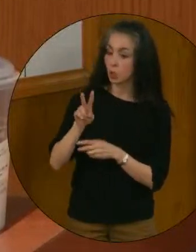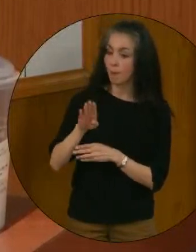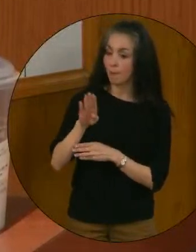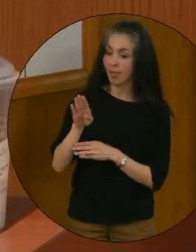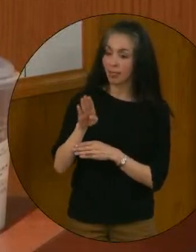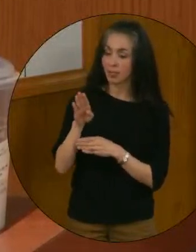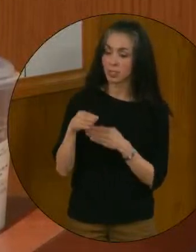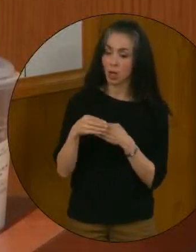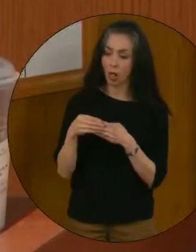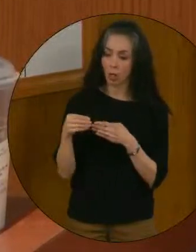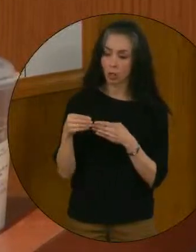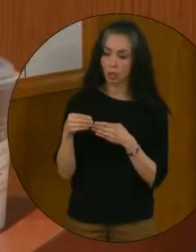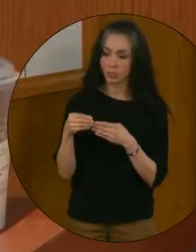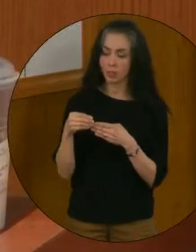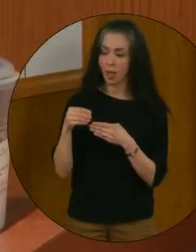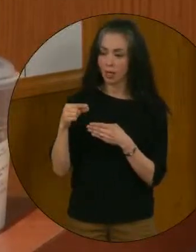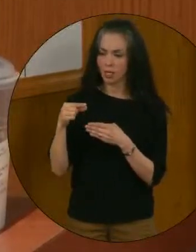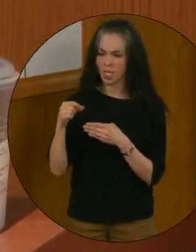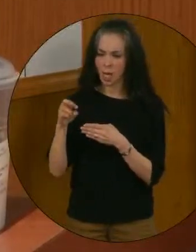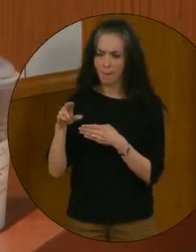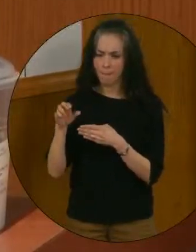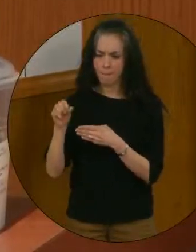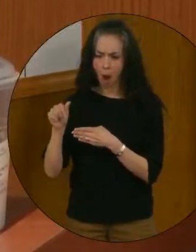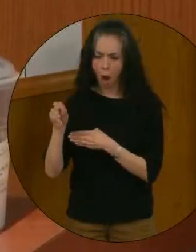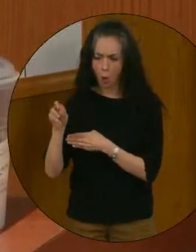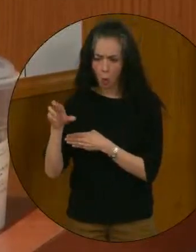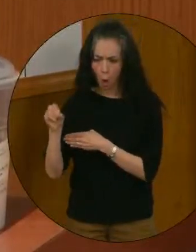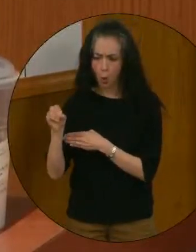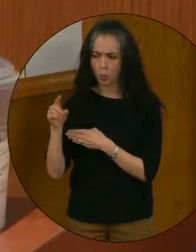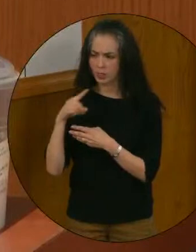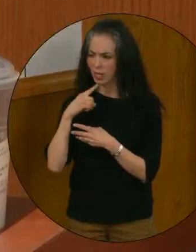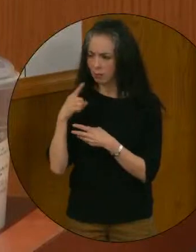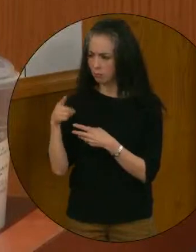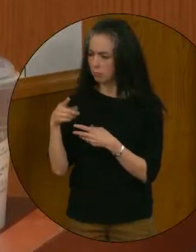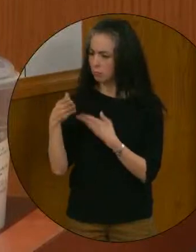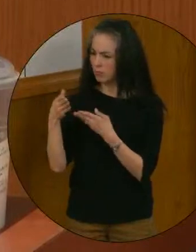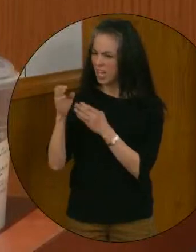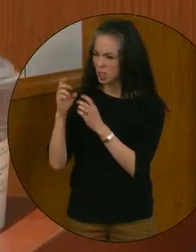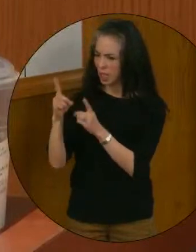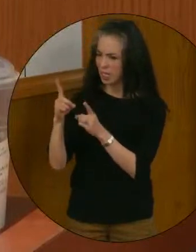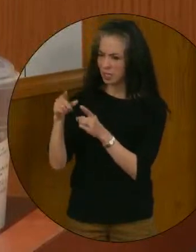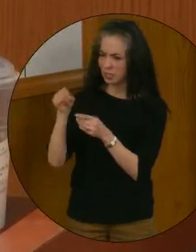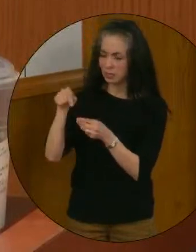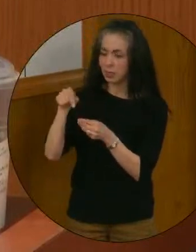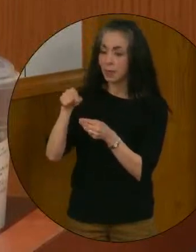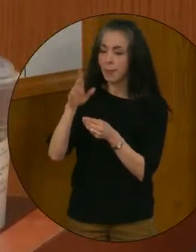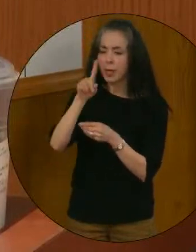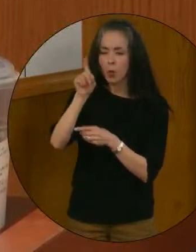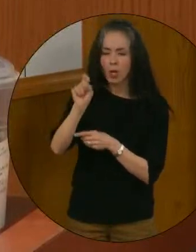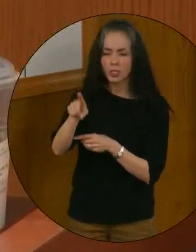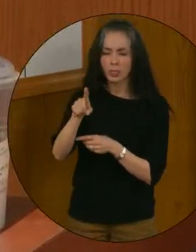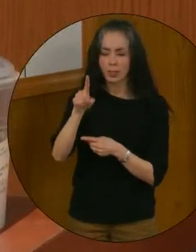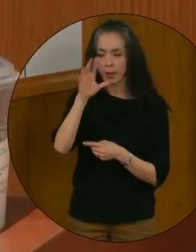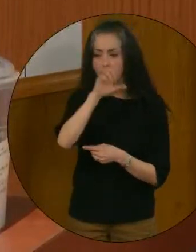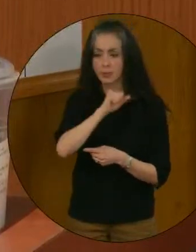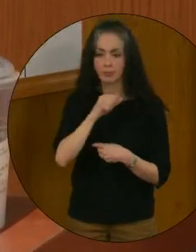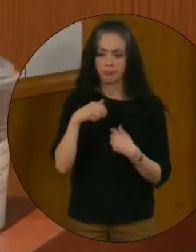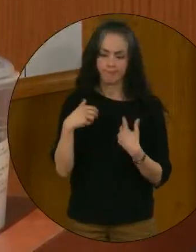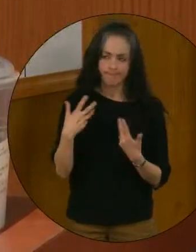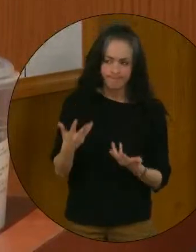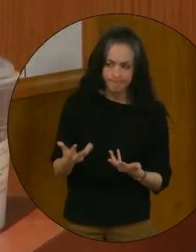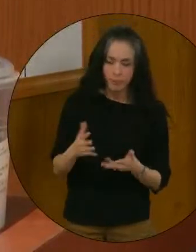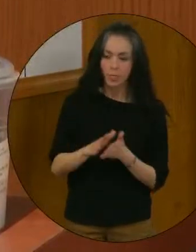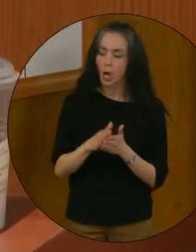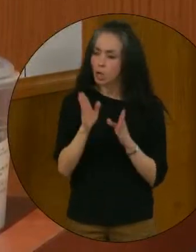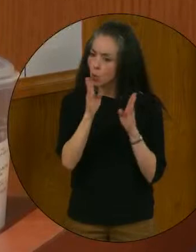that Governor Lombardo had kind of announced that he was going to give to education. My question, I guess, would be, are you